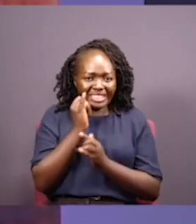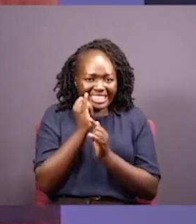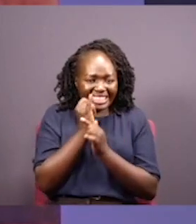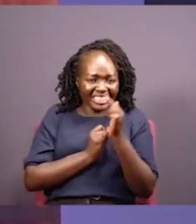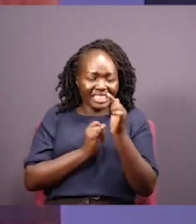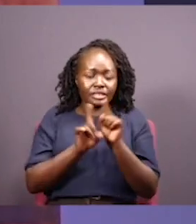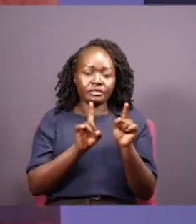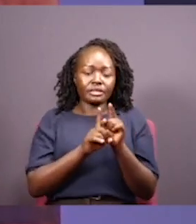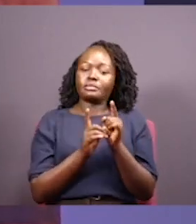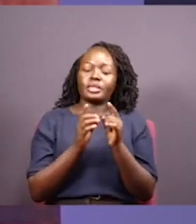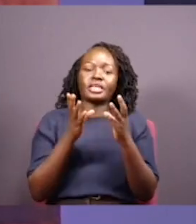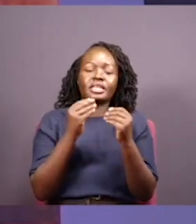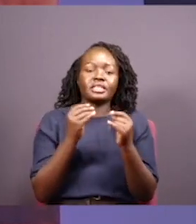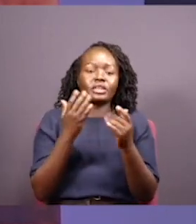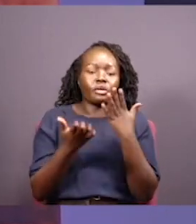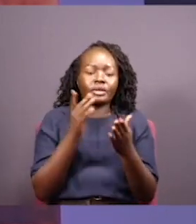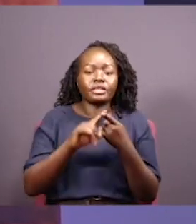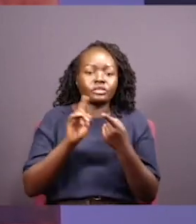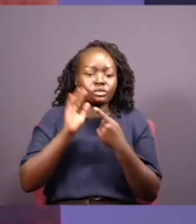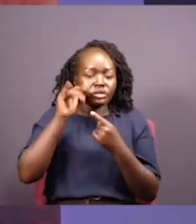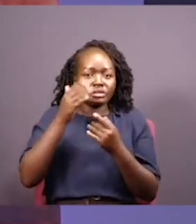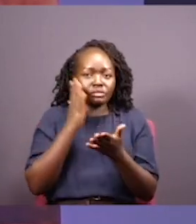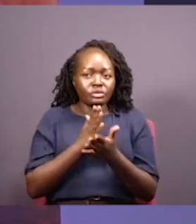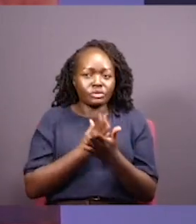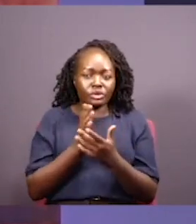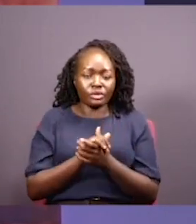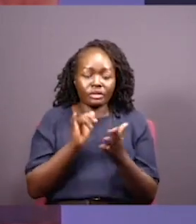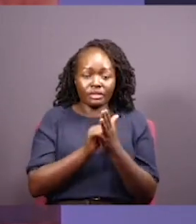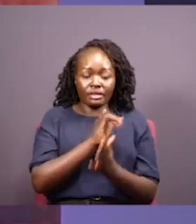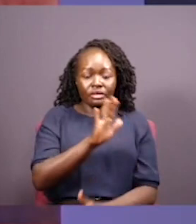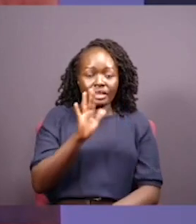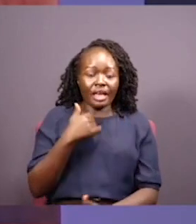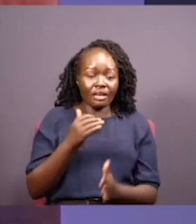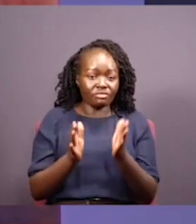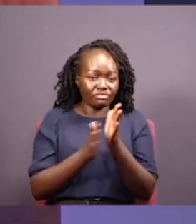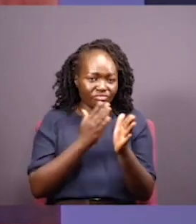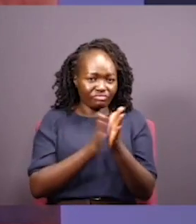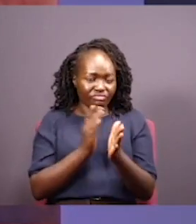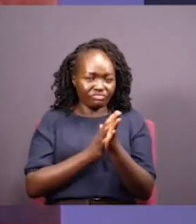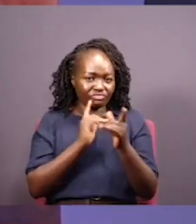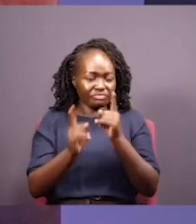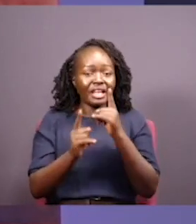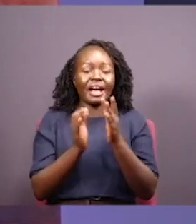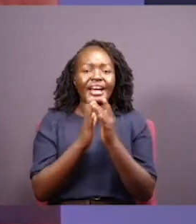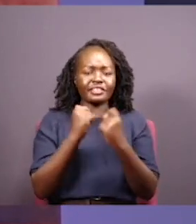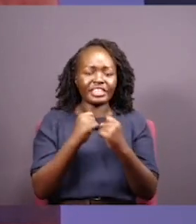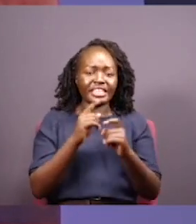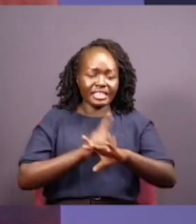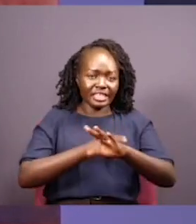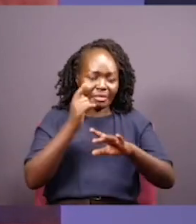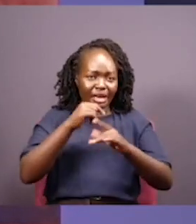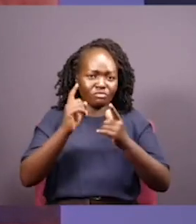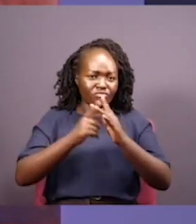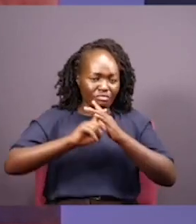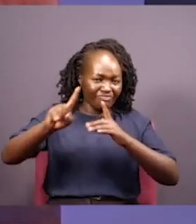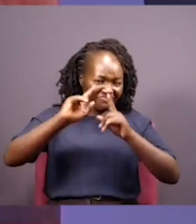in comparison to sheep, that is, so that they have both speed and stamina when it comes to running. They can